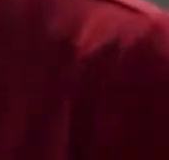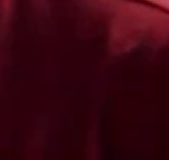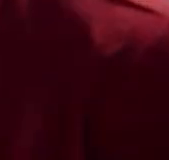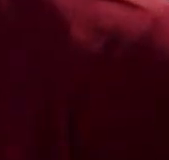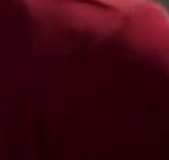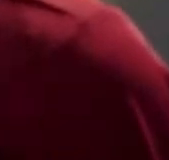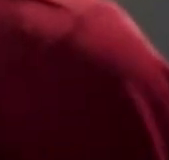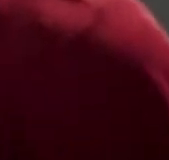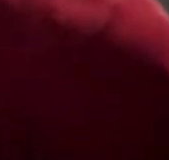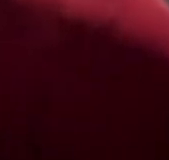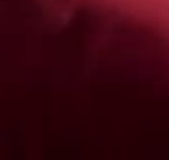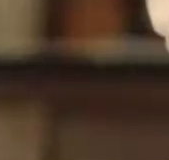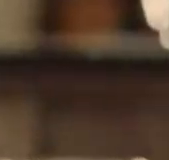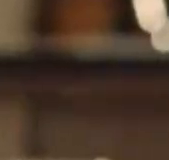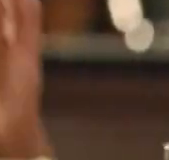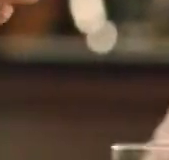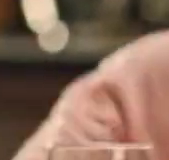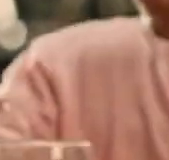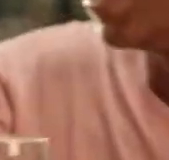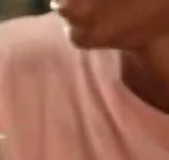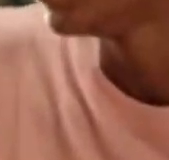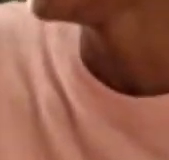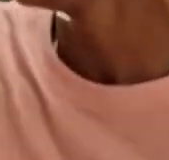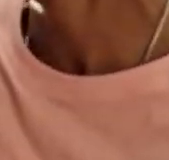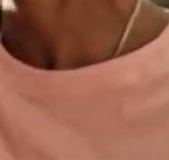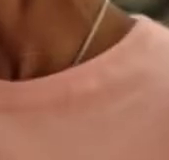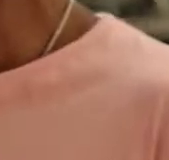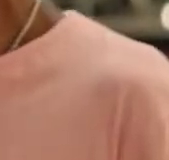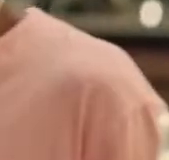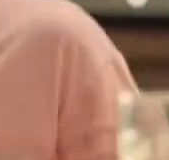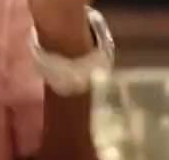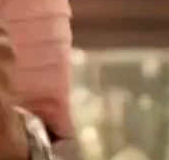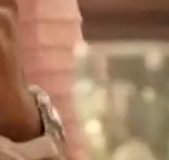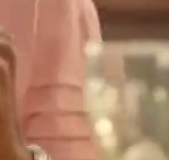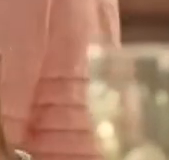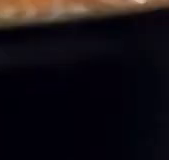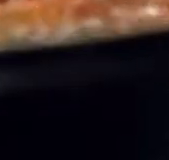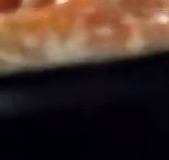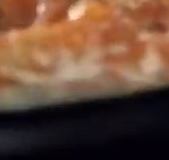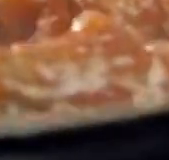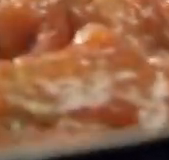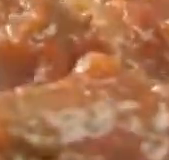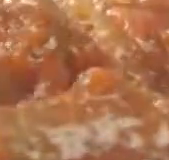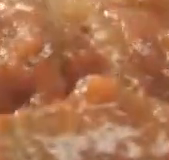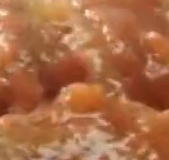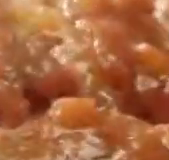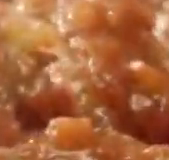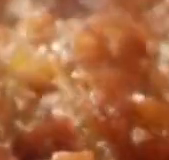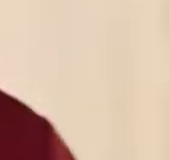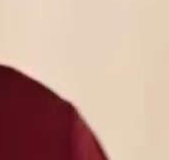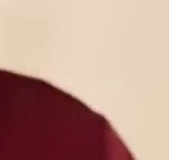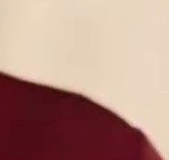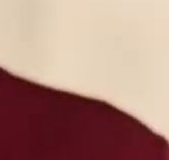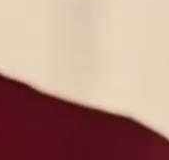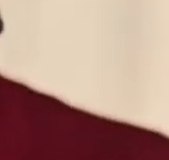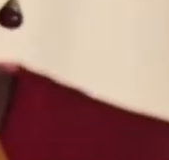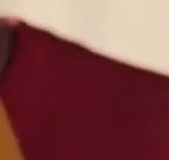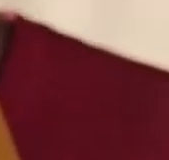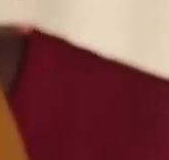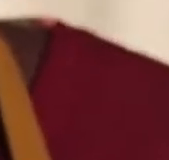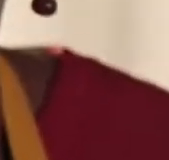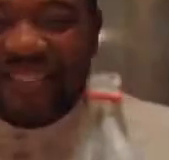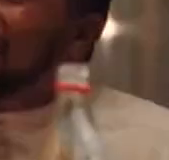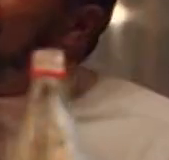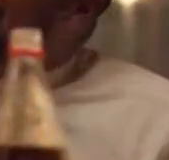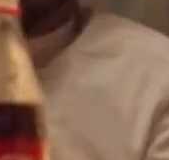When the world changed, it made us go back to the simple joys and love the little things even more. like